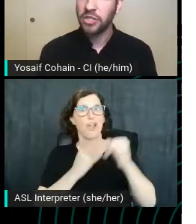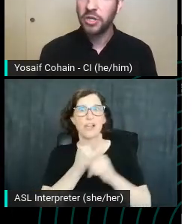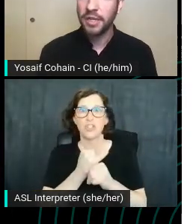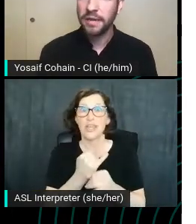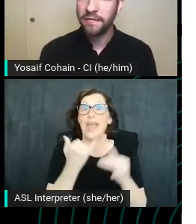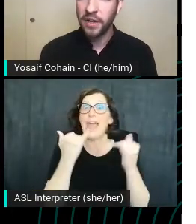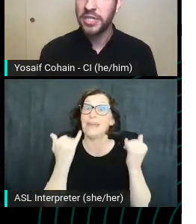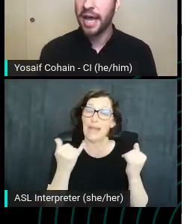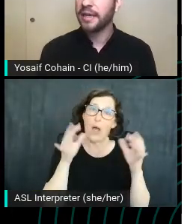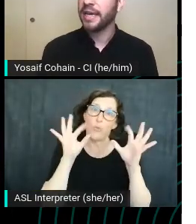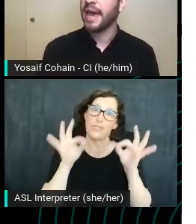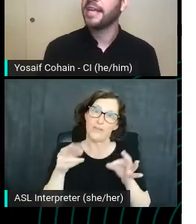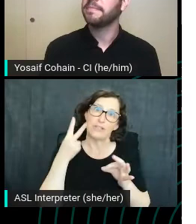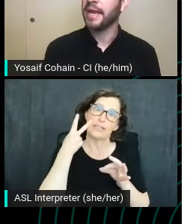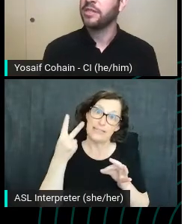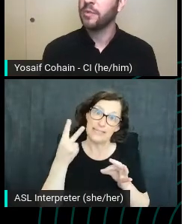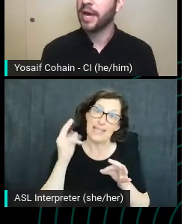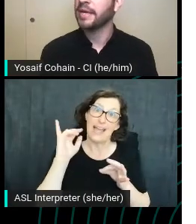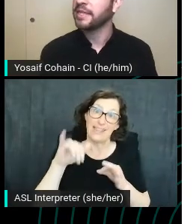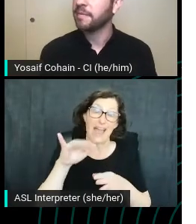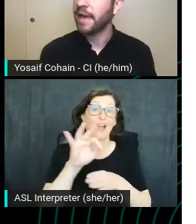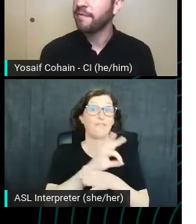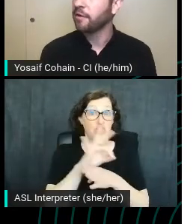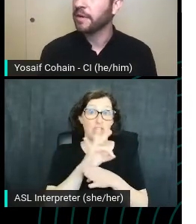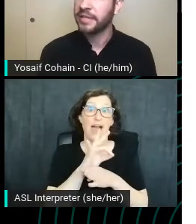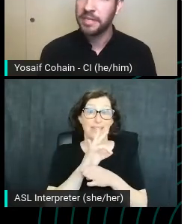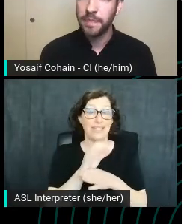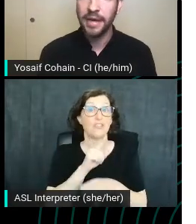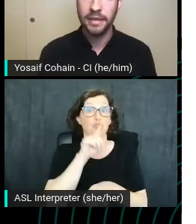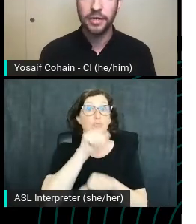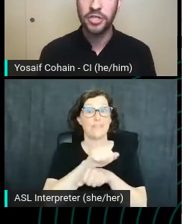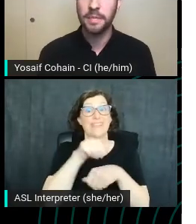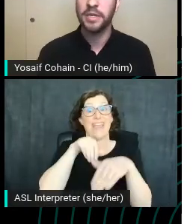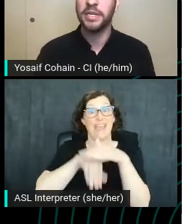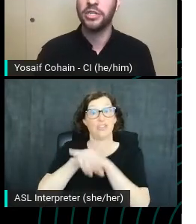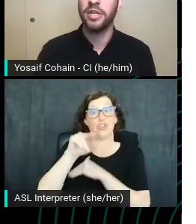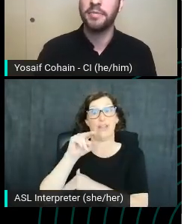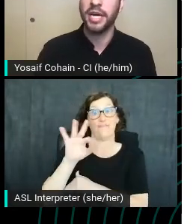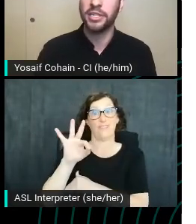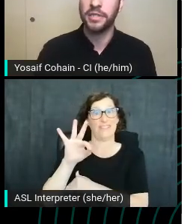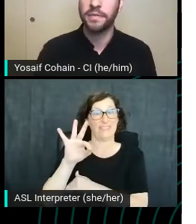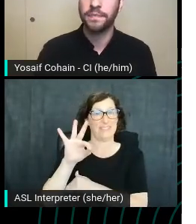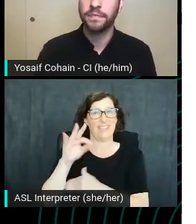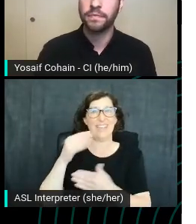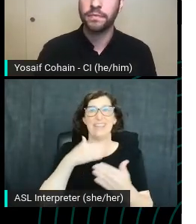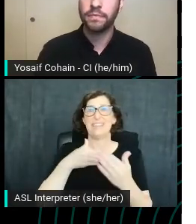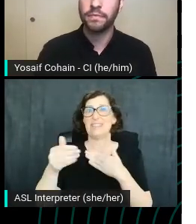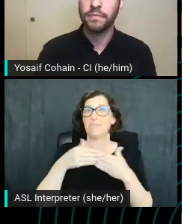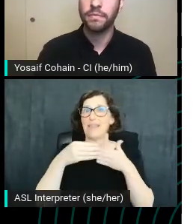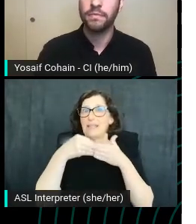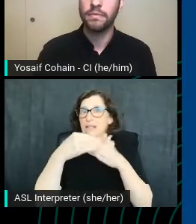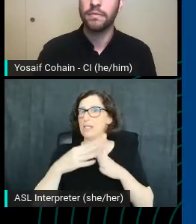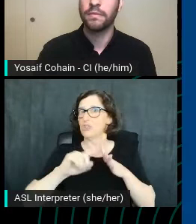the functionality has made its way into the platform despite leadership's initial objections.